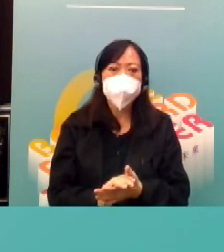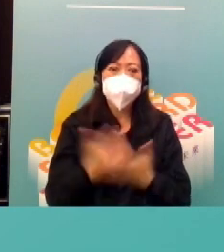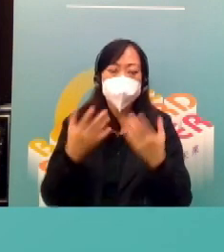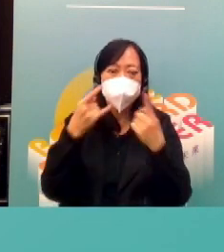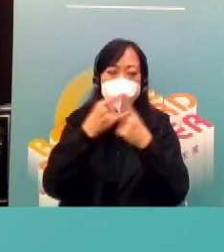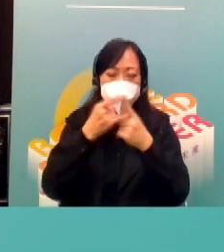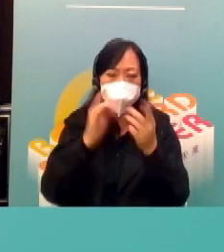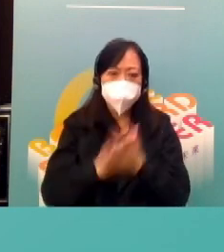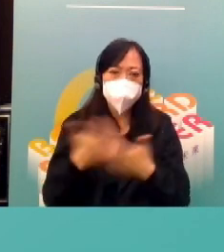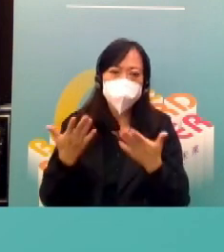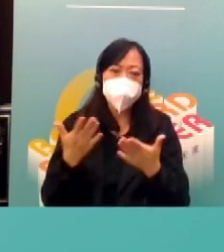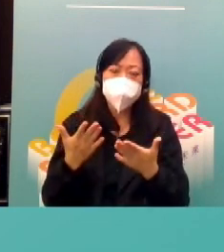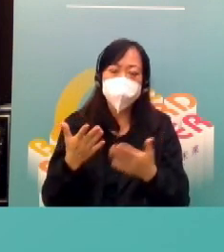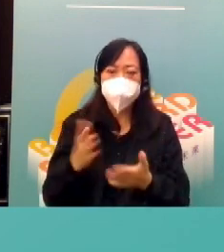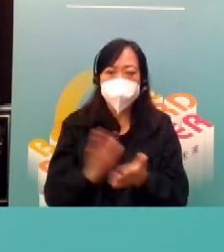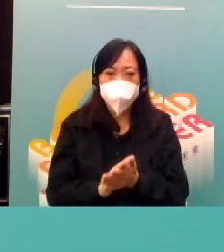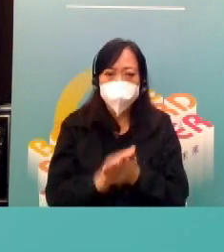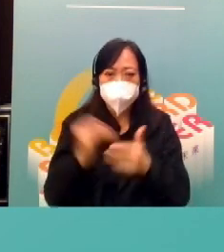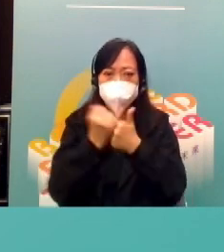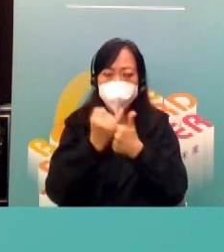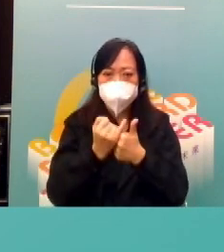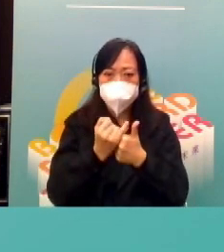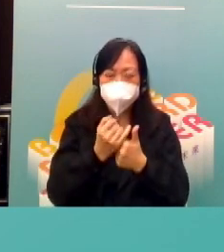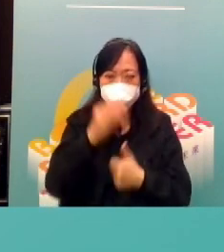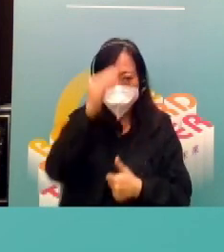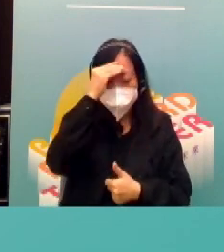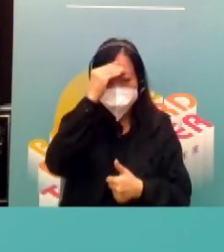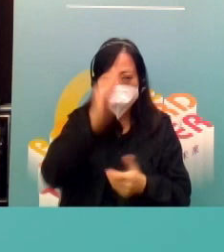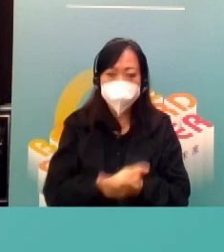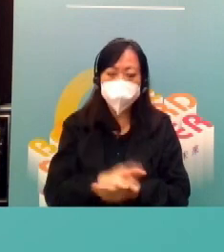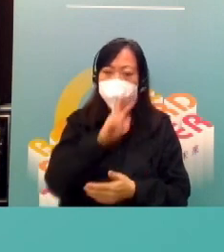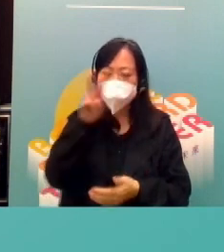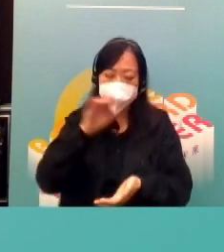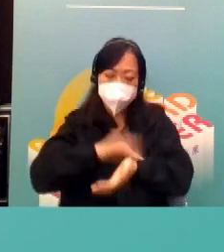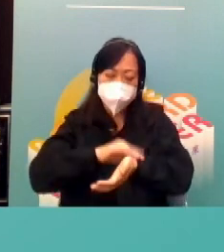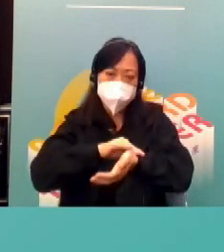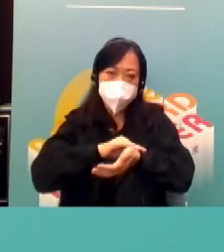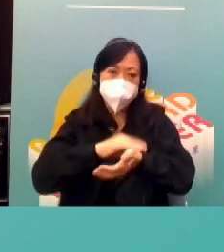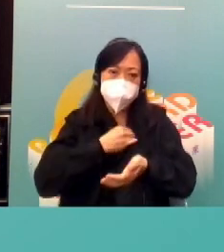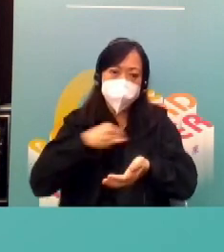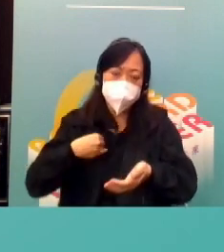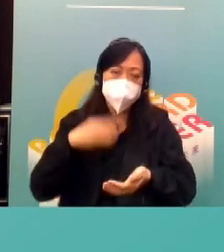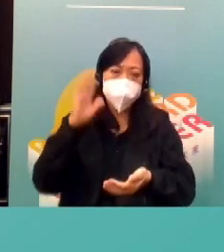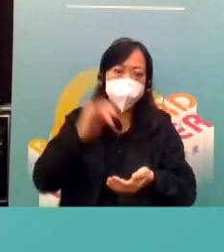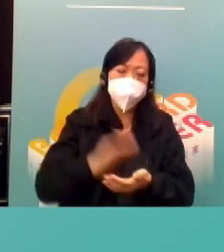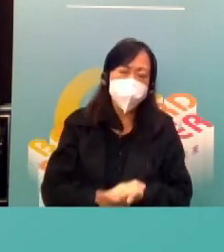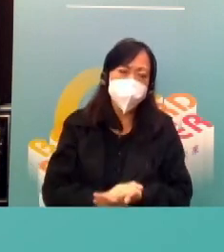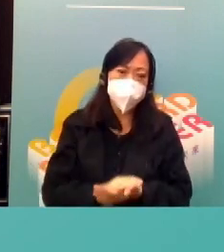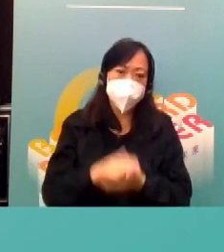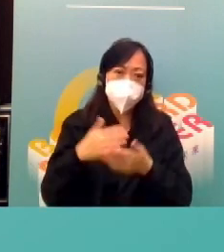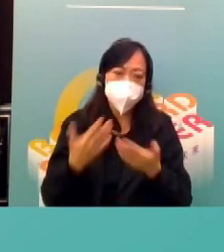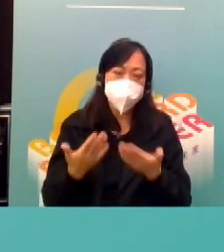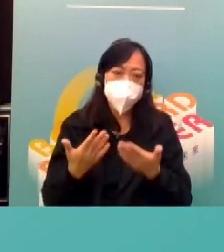through e-learning. We could still see a doctor through e-health platforms. But a really, and actually businesses, and I know